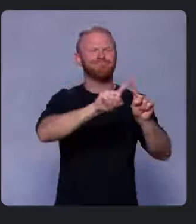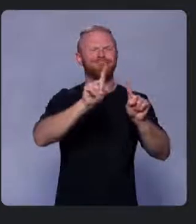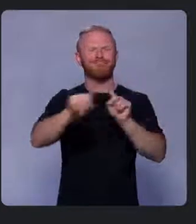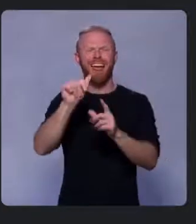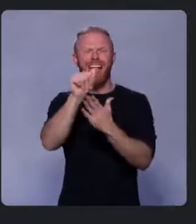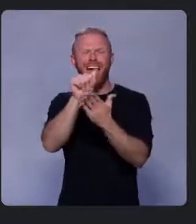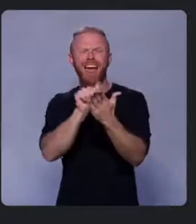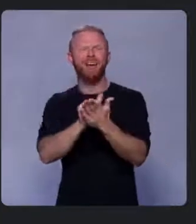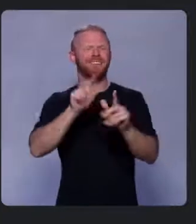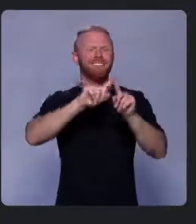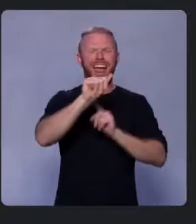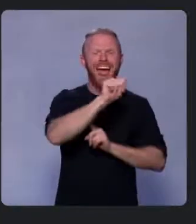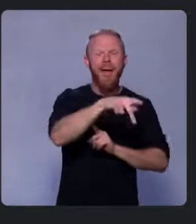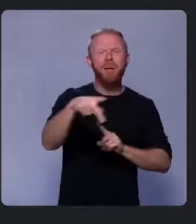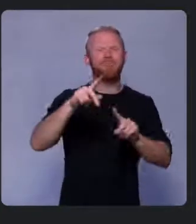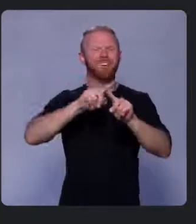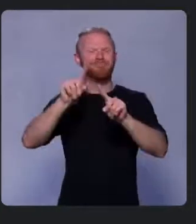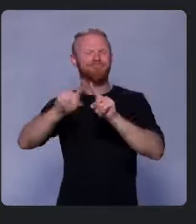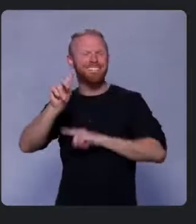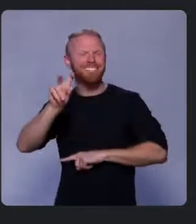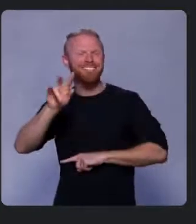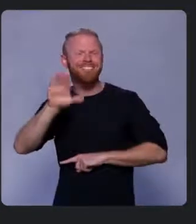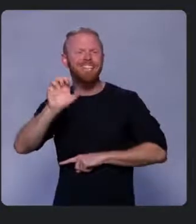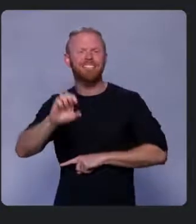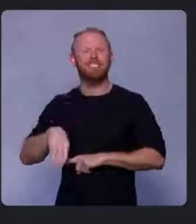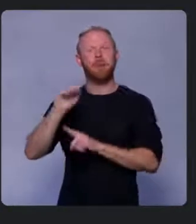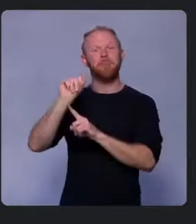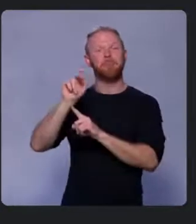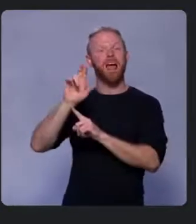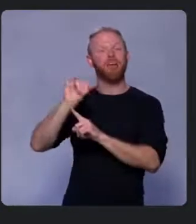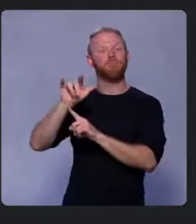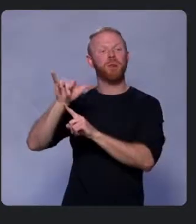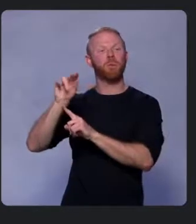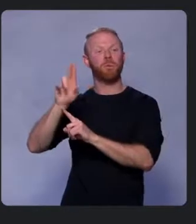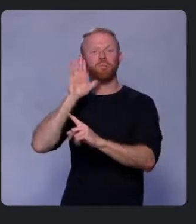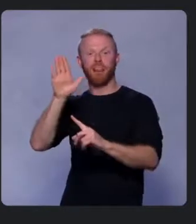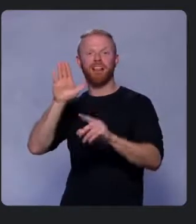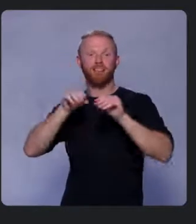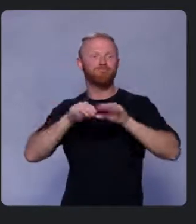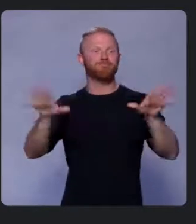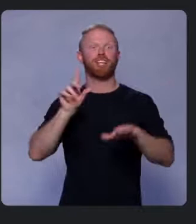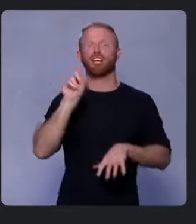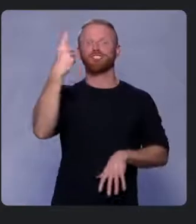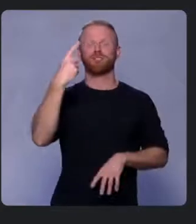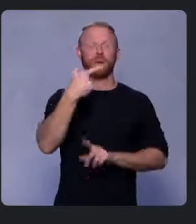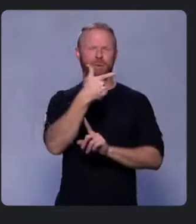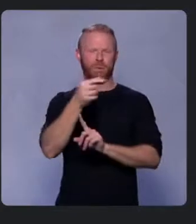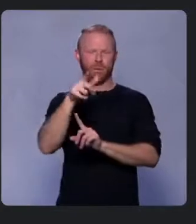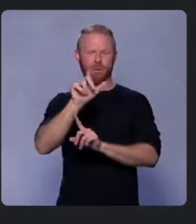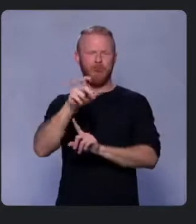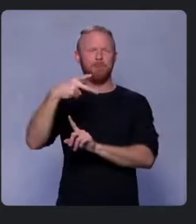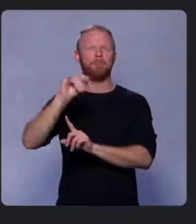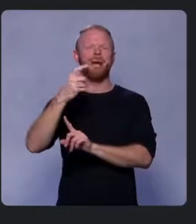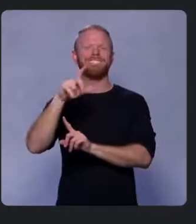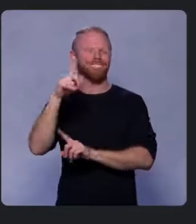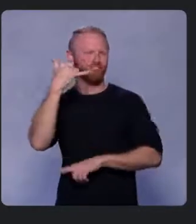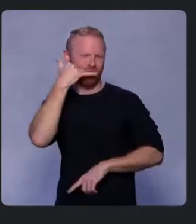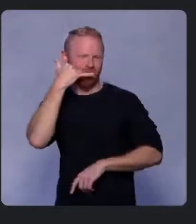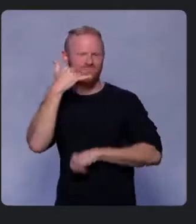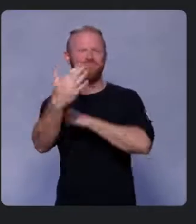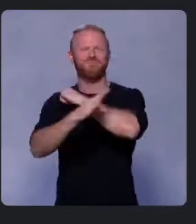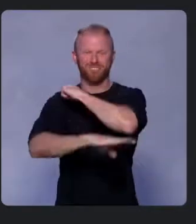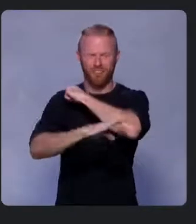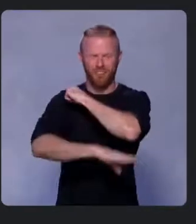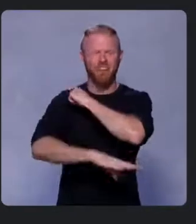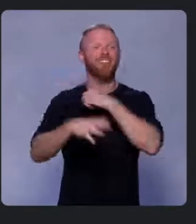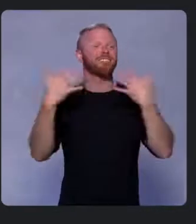device. Material You comes first to Google Pixel this fall, including all of your favorite